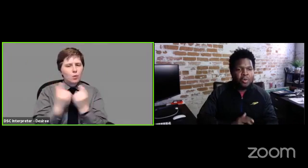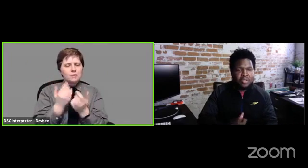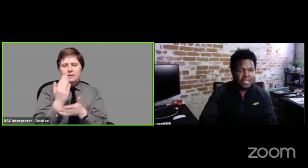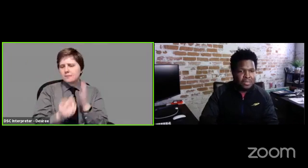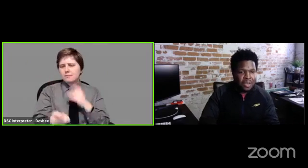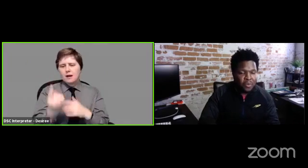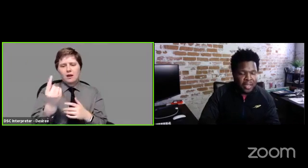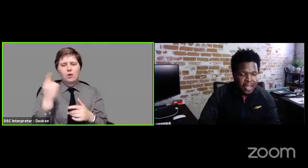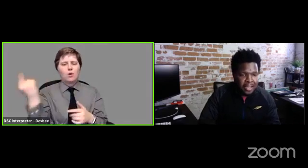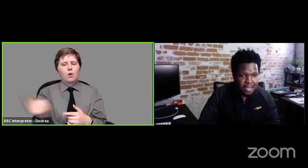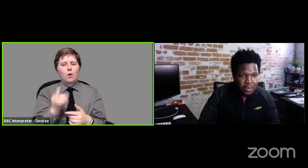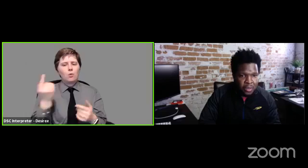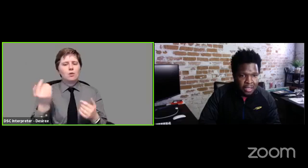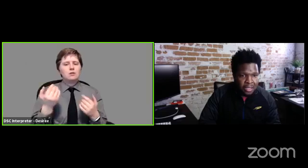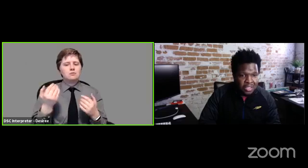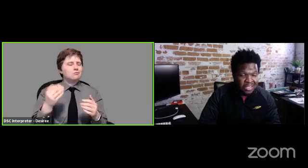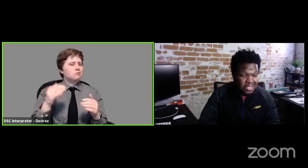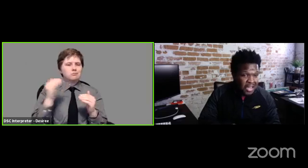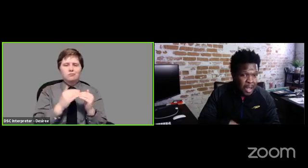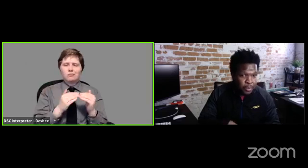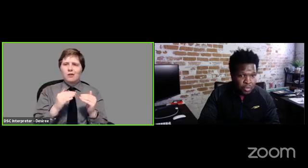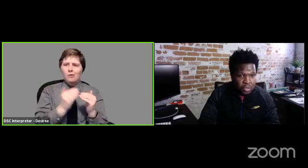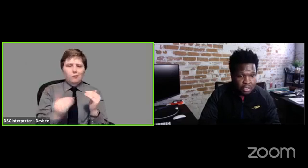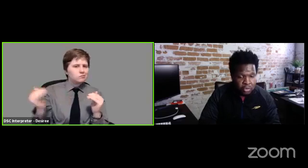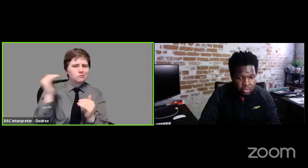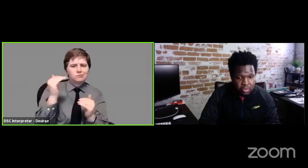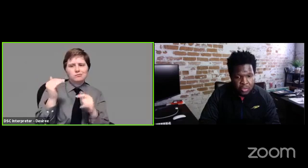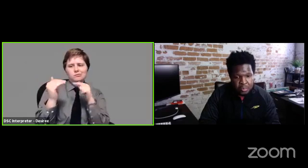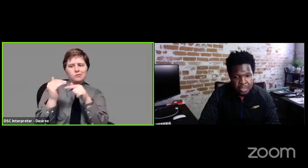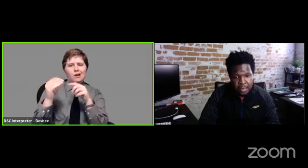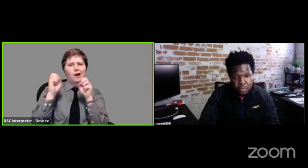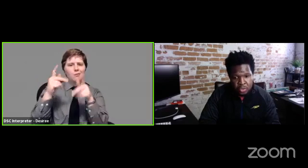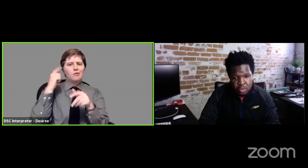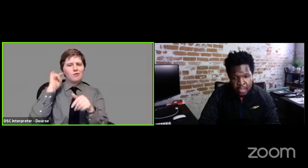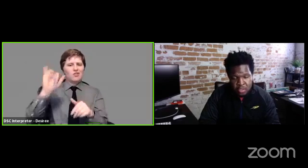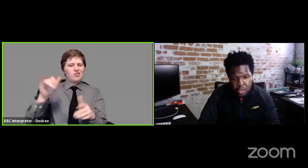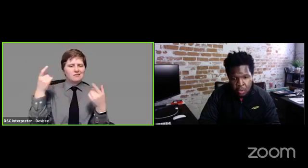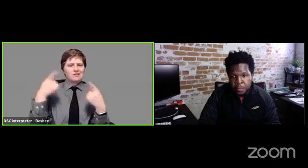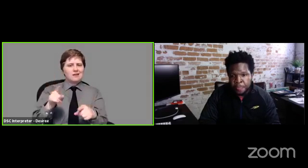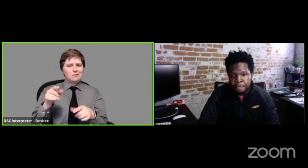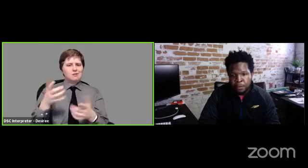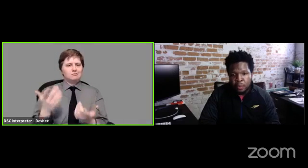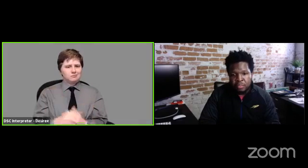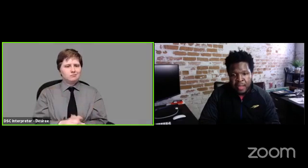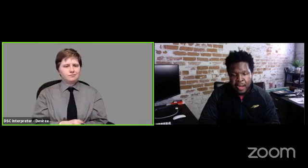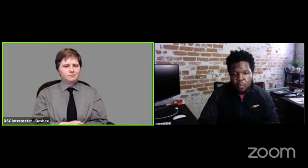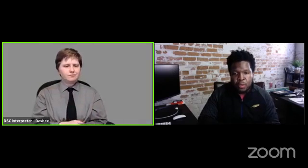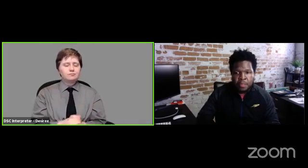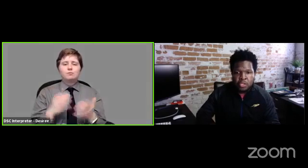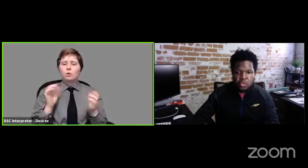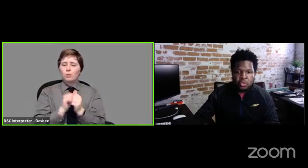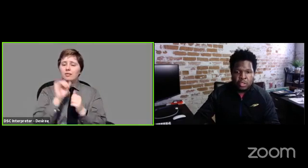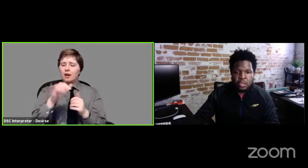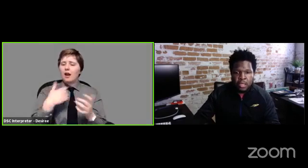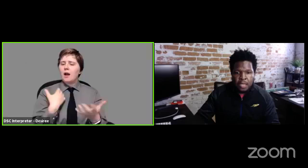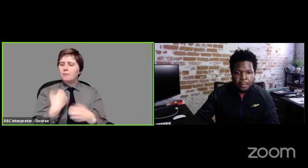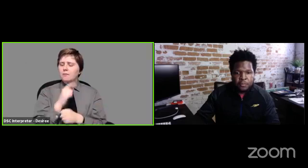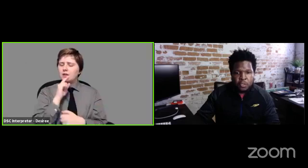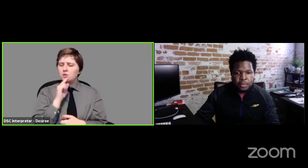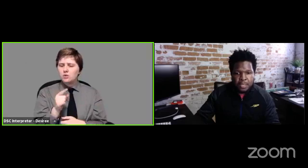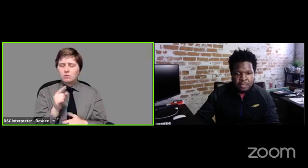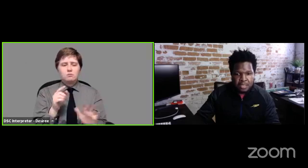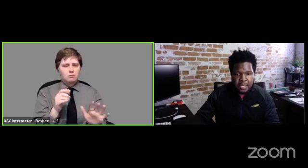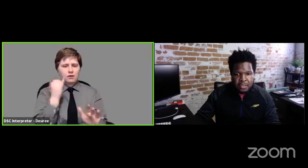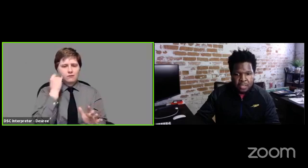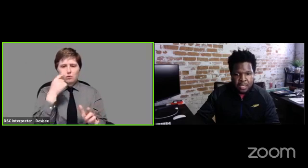somebody always comes out way ahead than they went in. So this is an opportunity for folks to be able to do that. So with that, I want to make sure, if